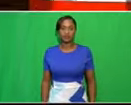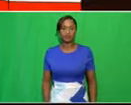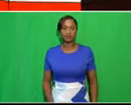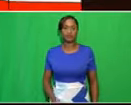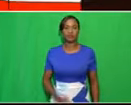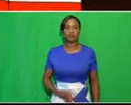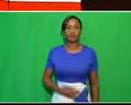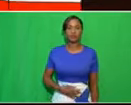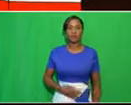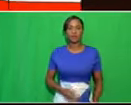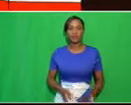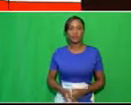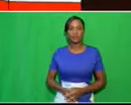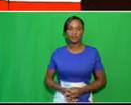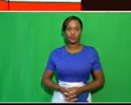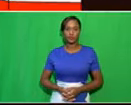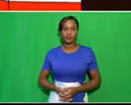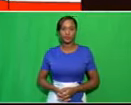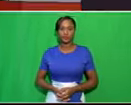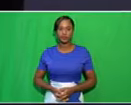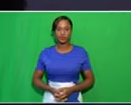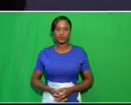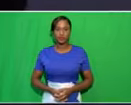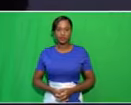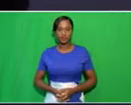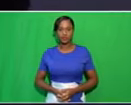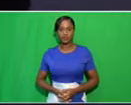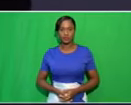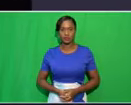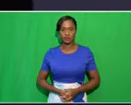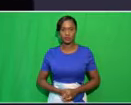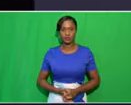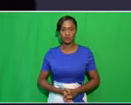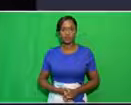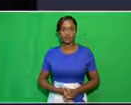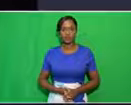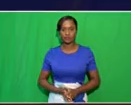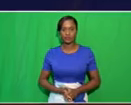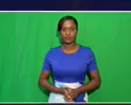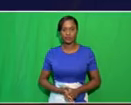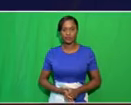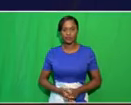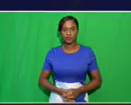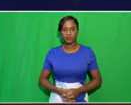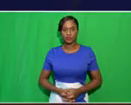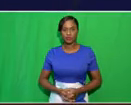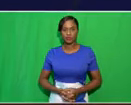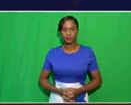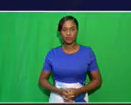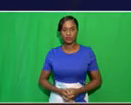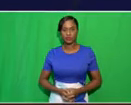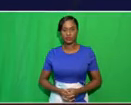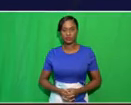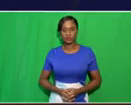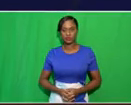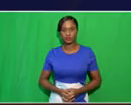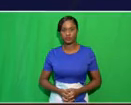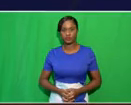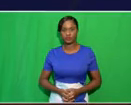get a nutritious breakfast and lunch at lunchtime. And we will see you later when we meet with the school nurse to discuss healthy